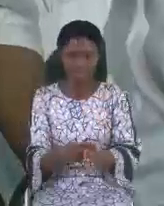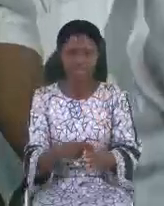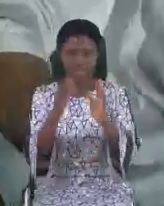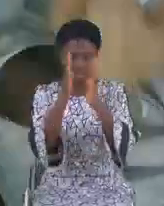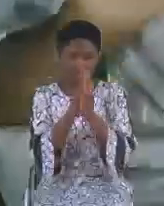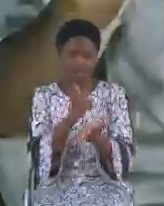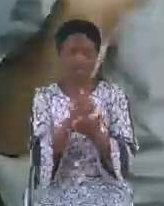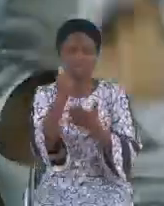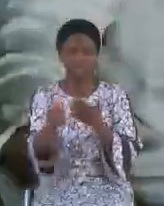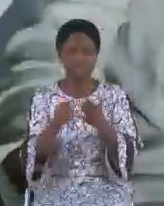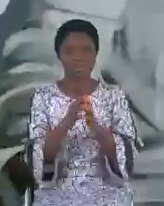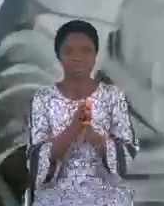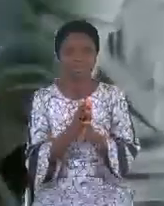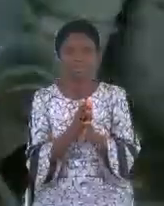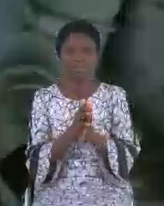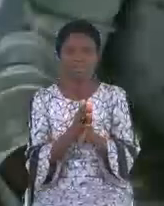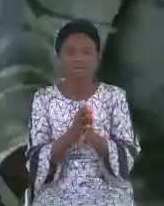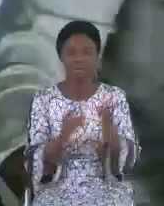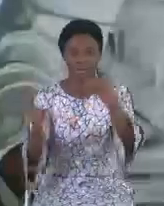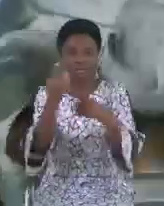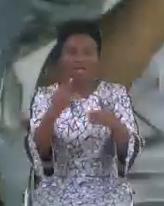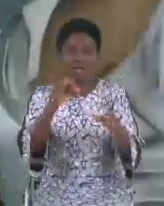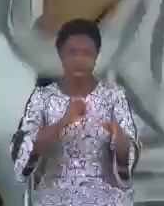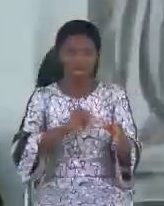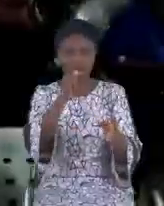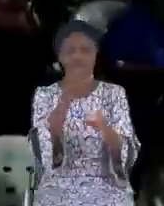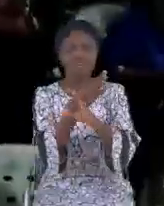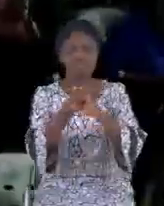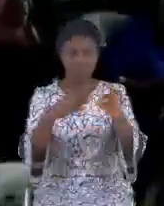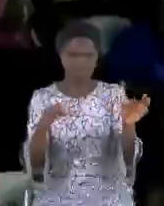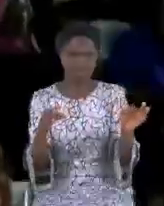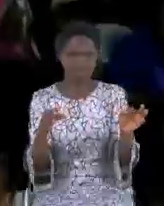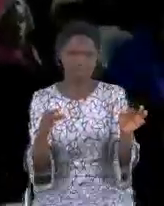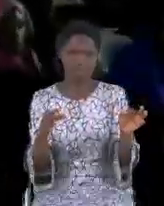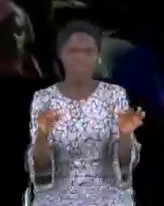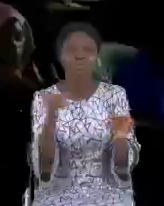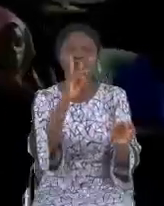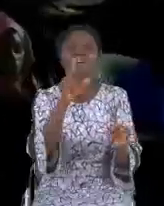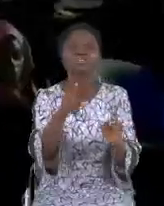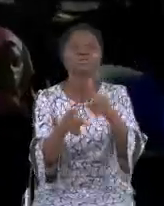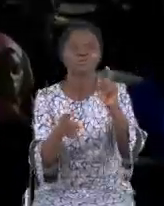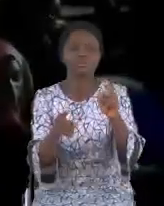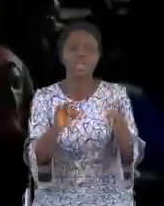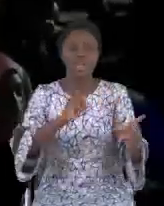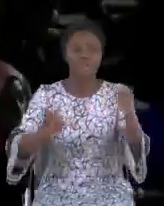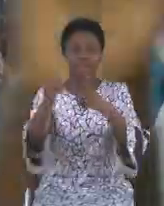name. I am free. Where are you? I am